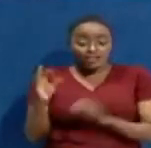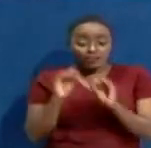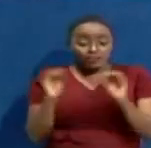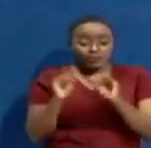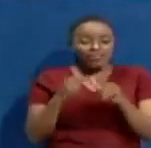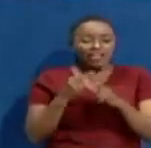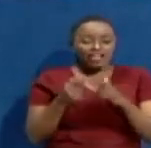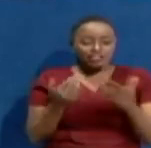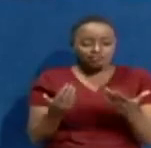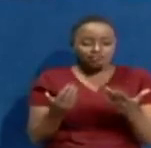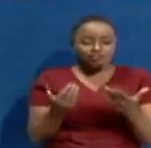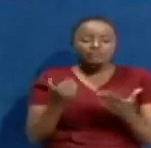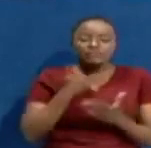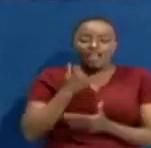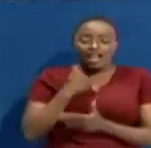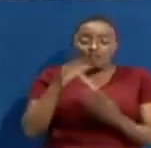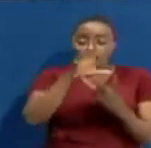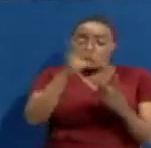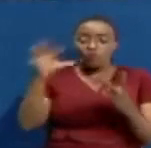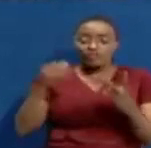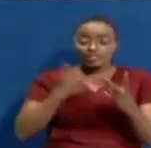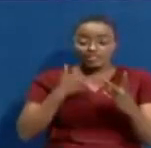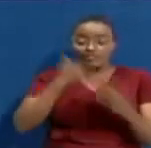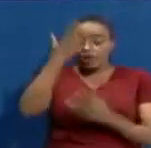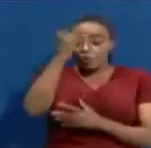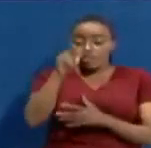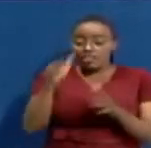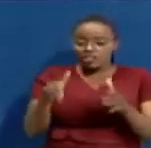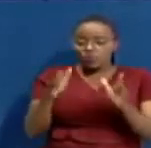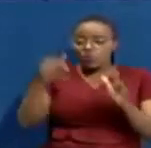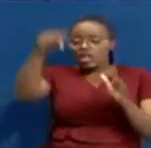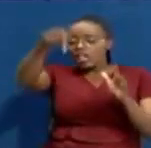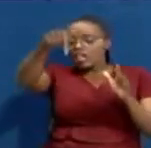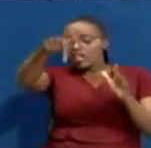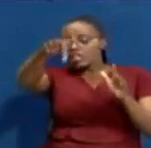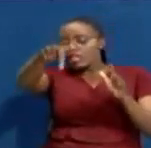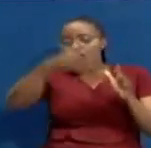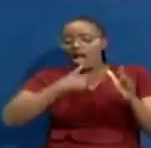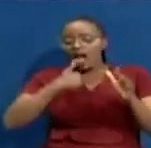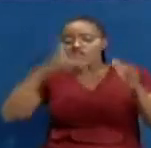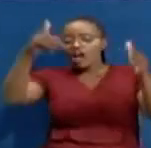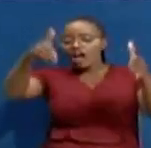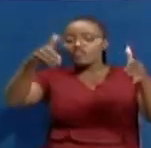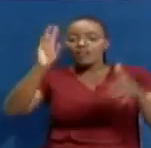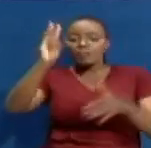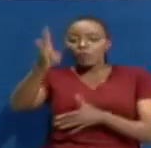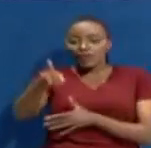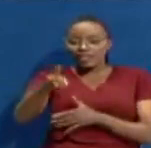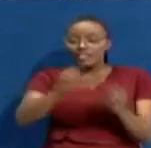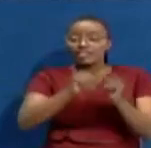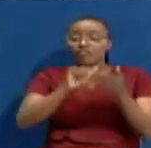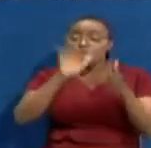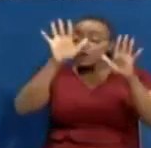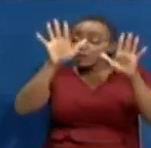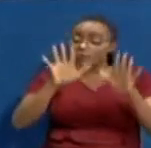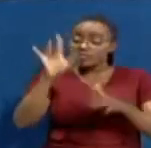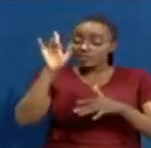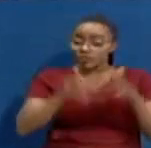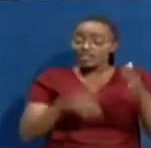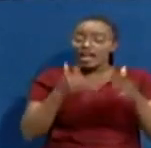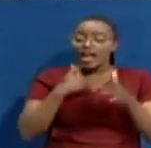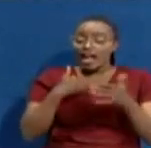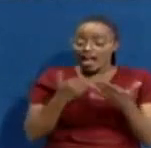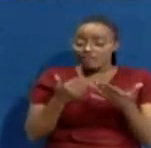bob, they have an alternative, because this road down here will still be available. Even more important, we have